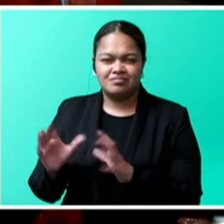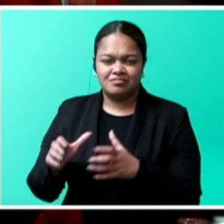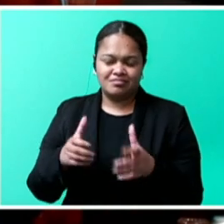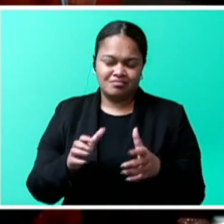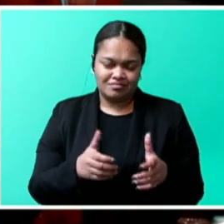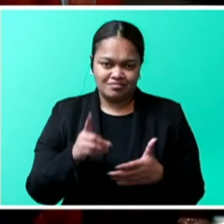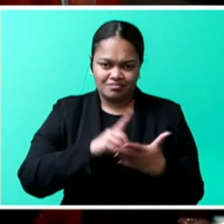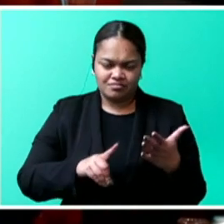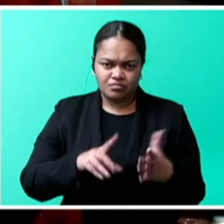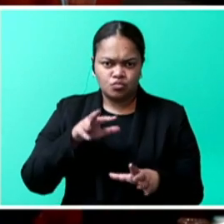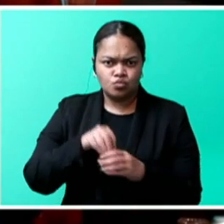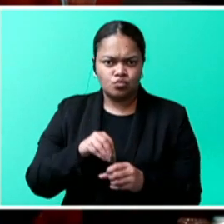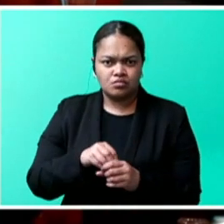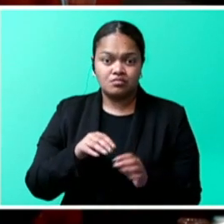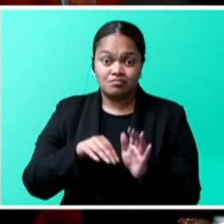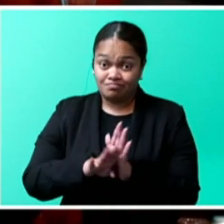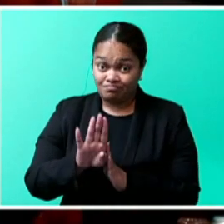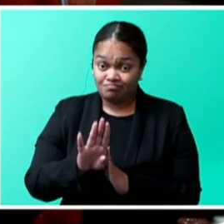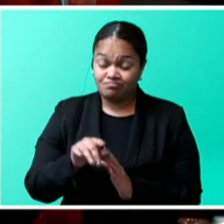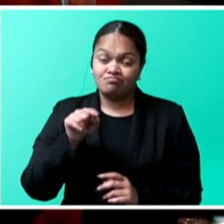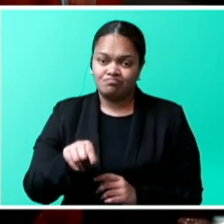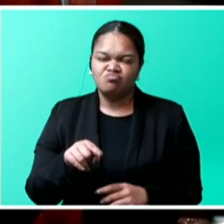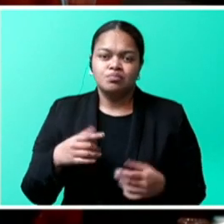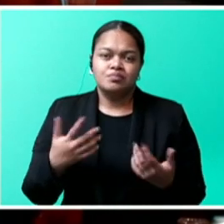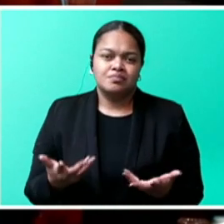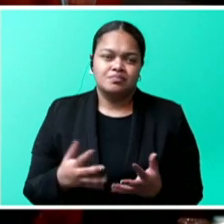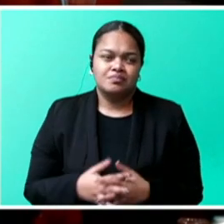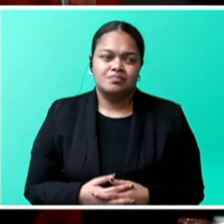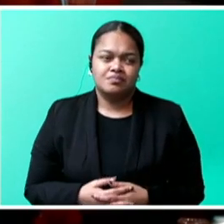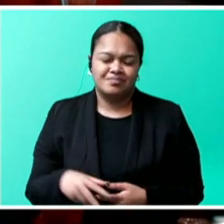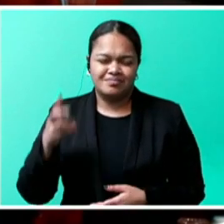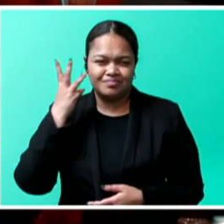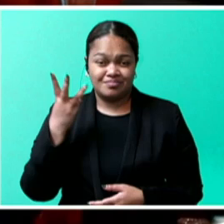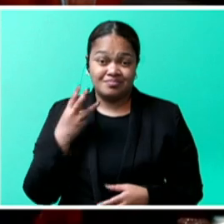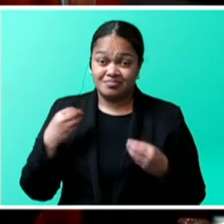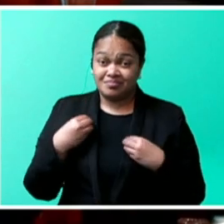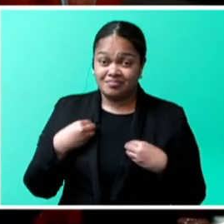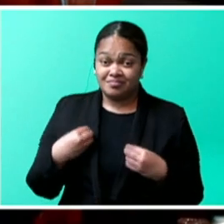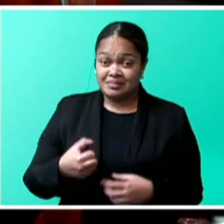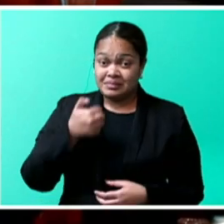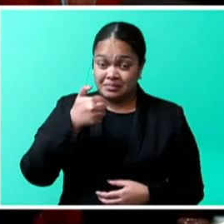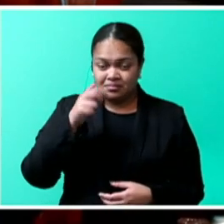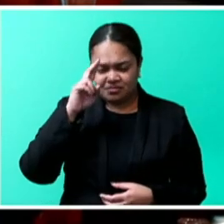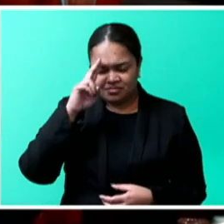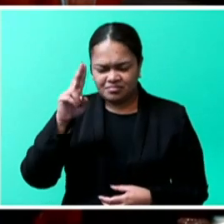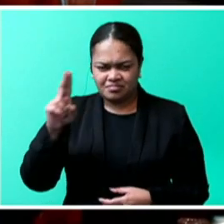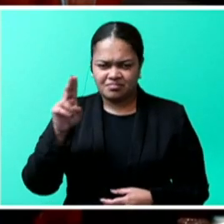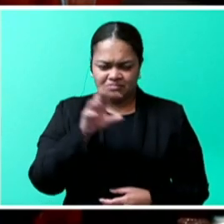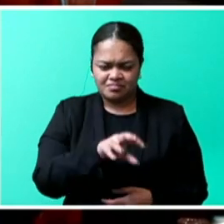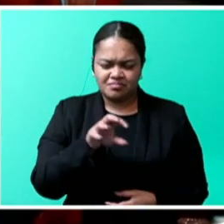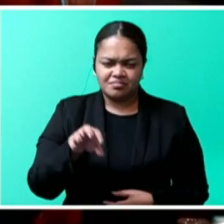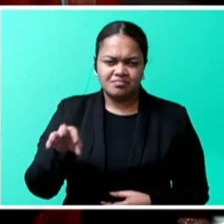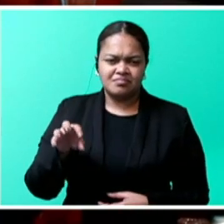inclusive growth. This initiative provided dedicated market access for women-led enterprises from 6 Pacific nations, enabling direct